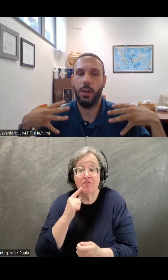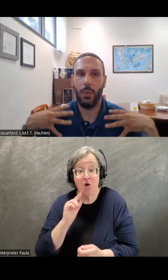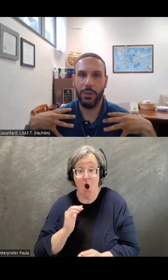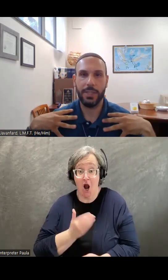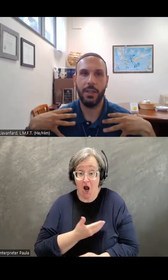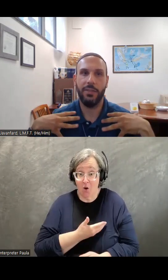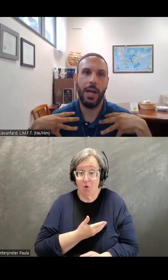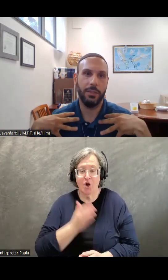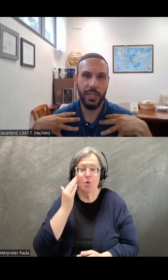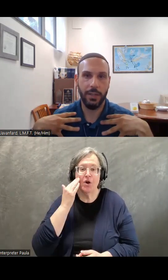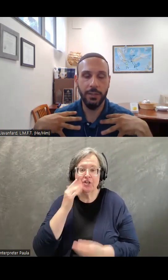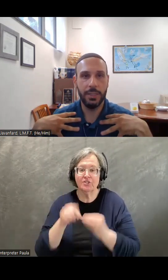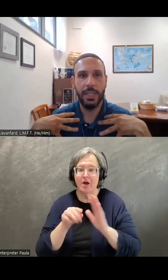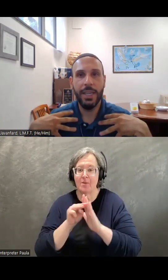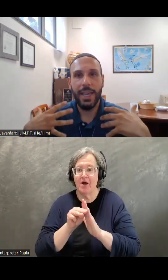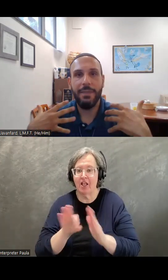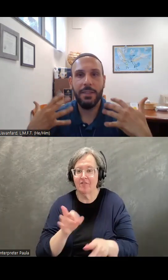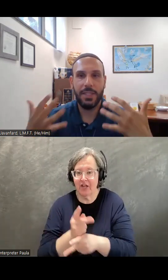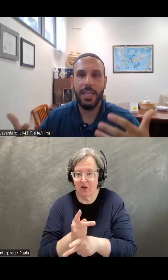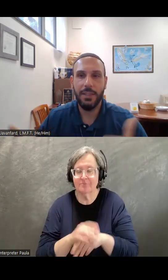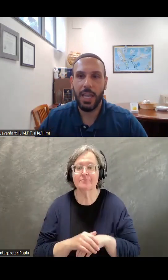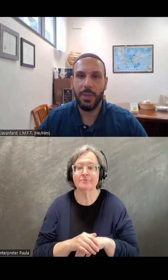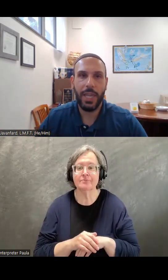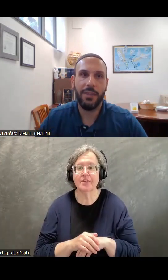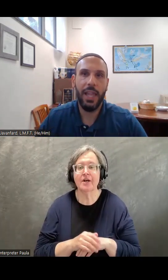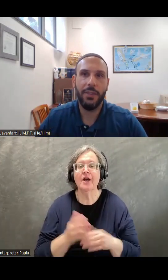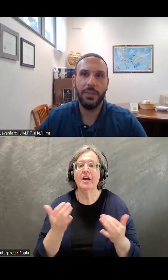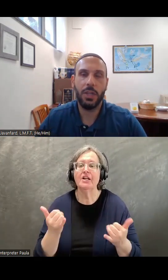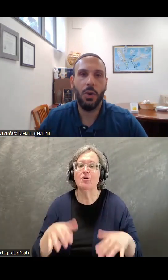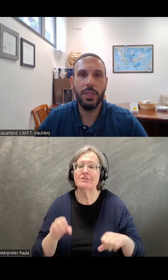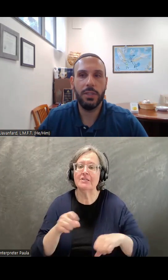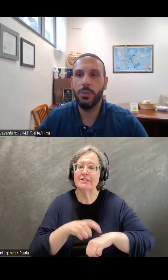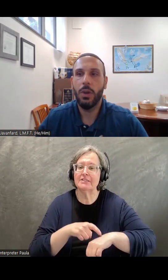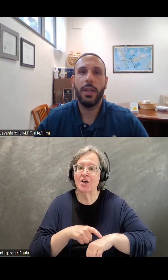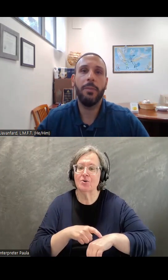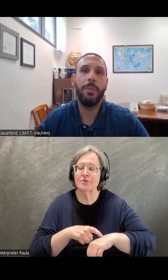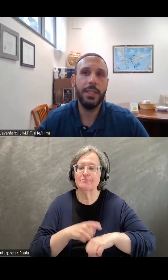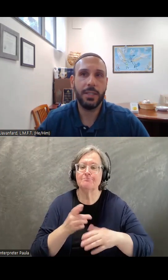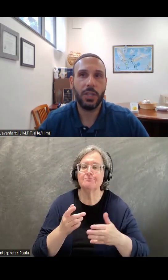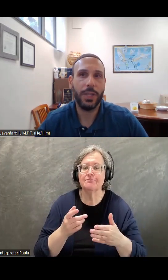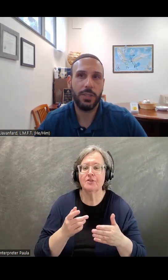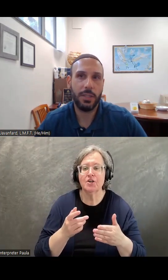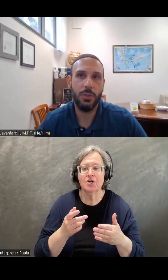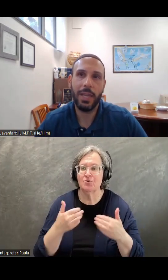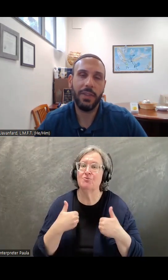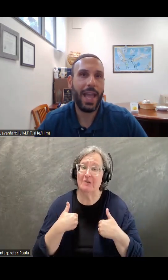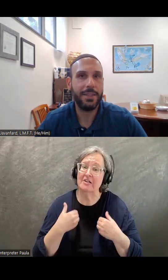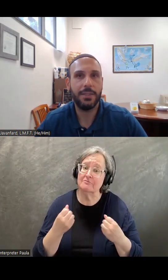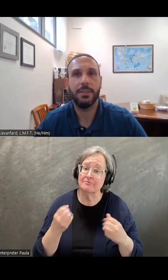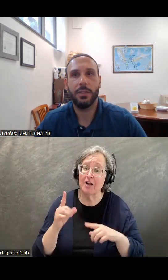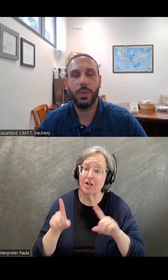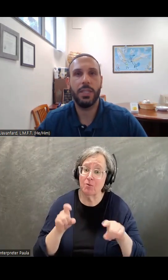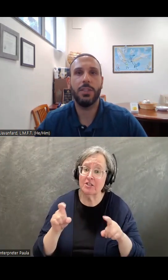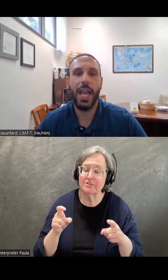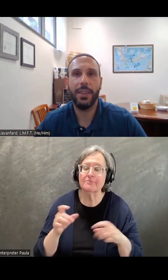own awareness of the model of care. And then take the time that we have left to go into an abundance of the questions that you may have